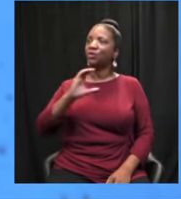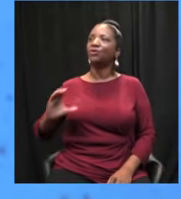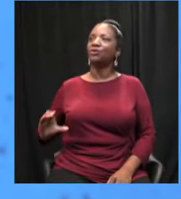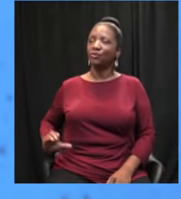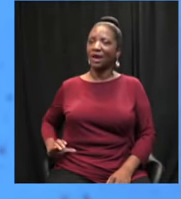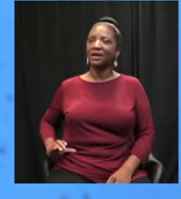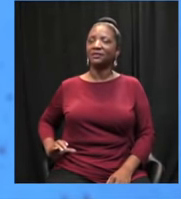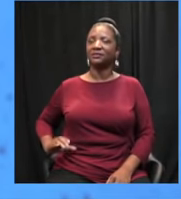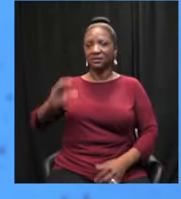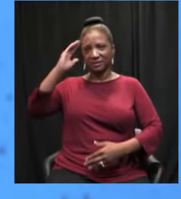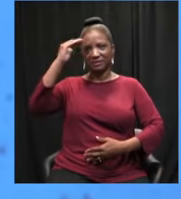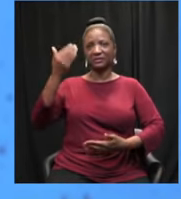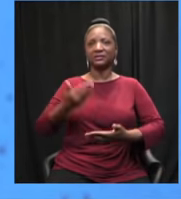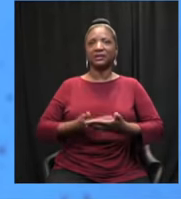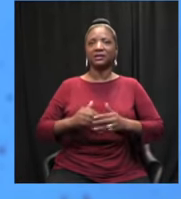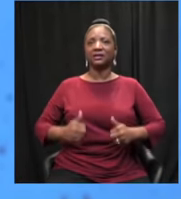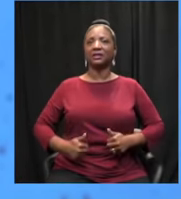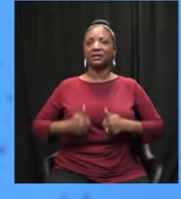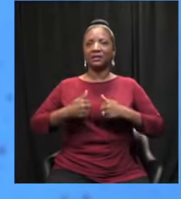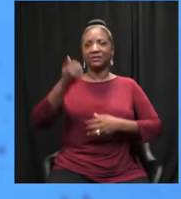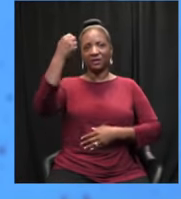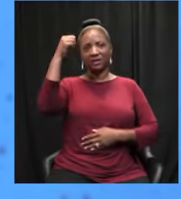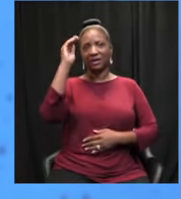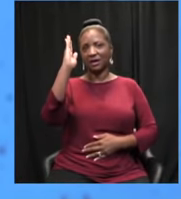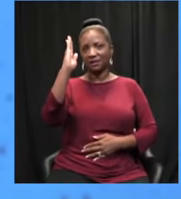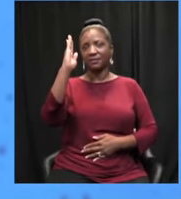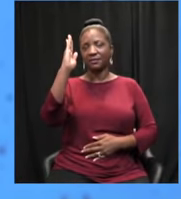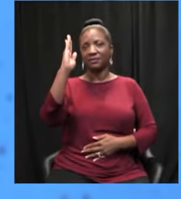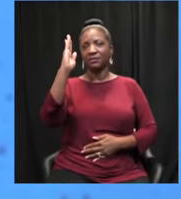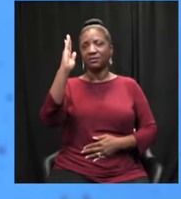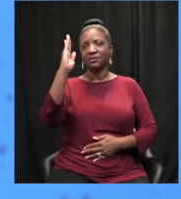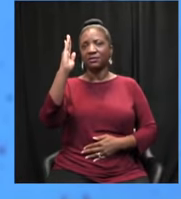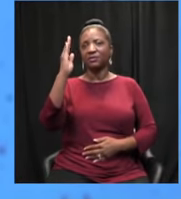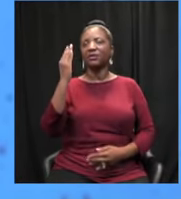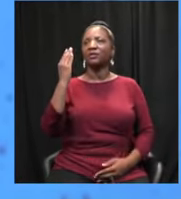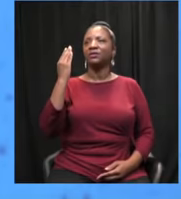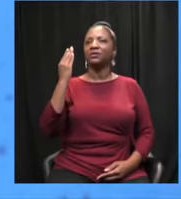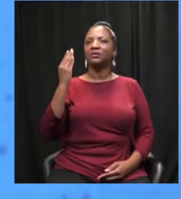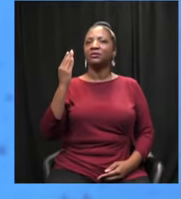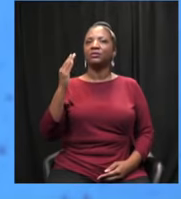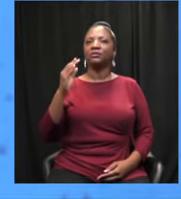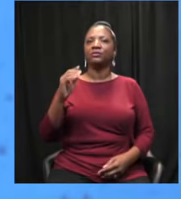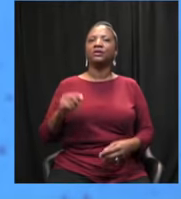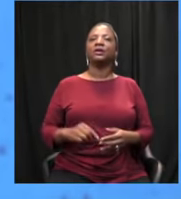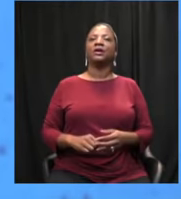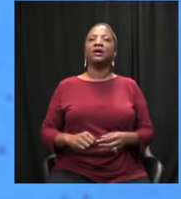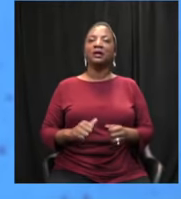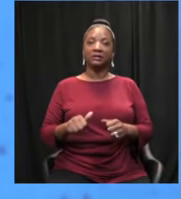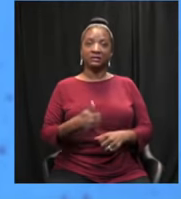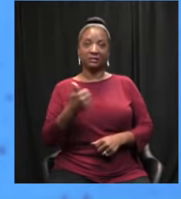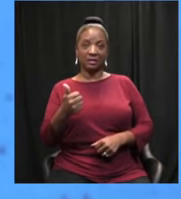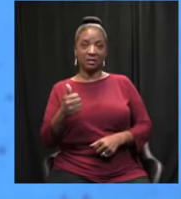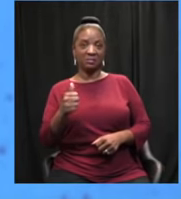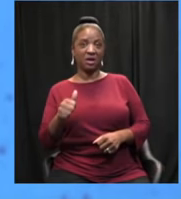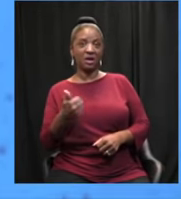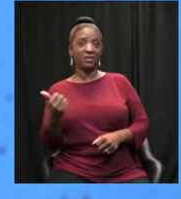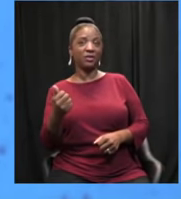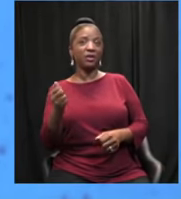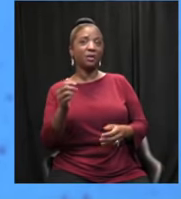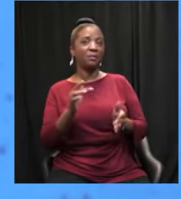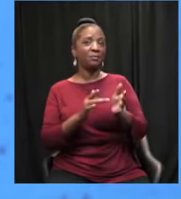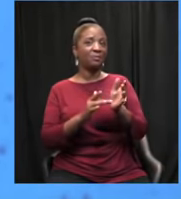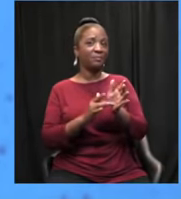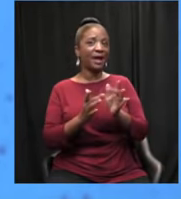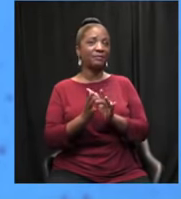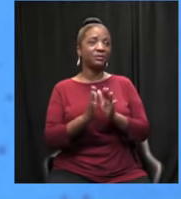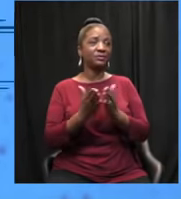Son of the living God. And some versions will say, you are the Christ. Some versions say, you are the Messiah. But they all